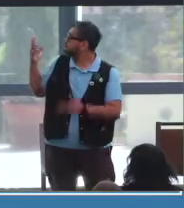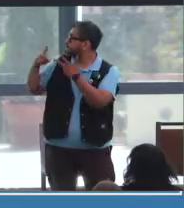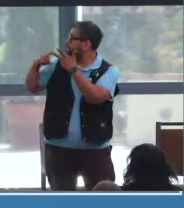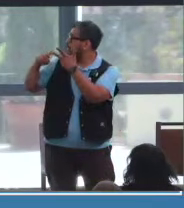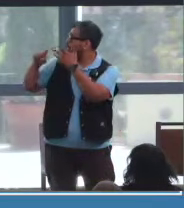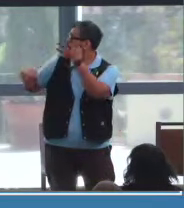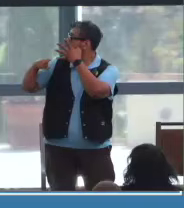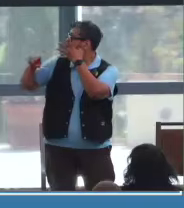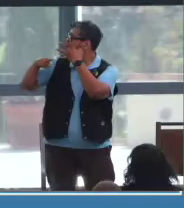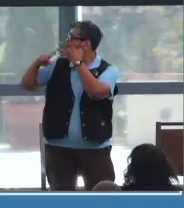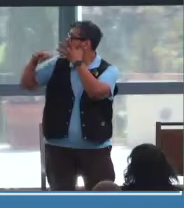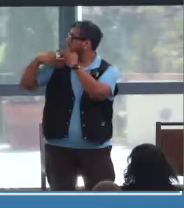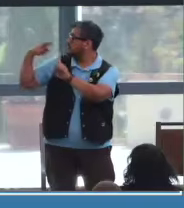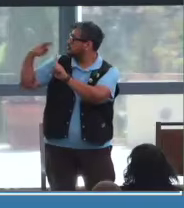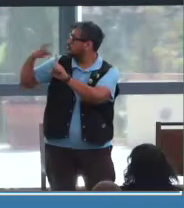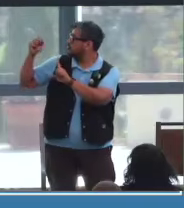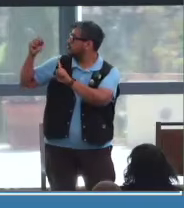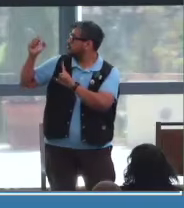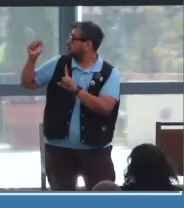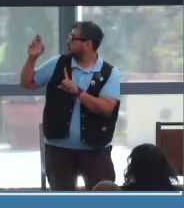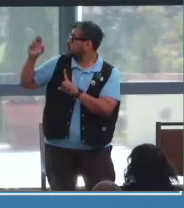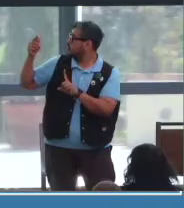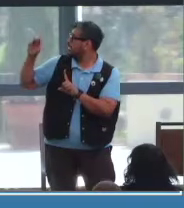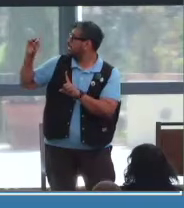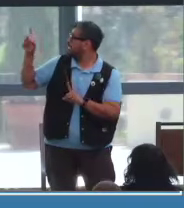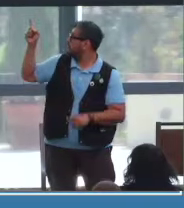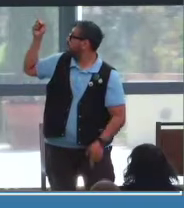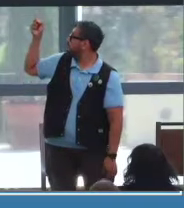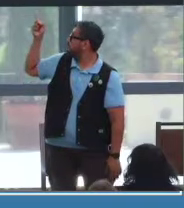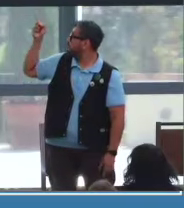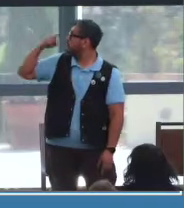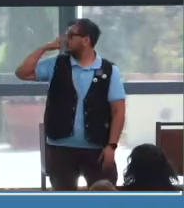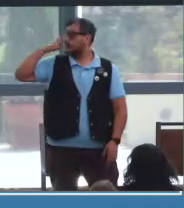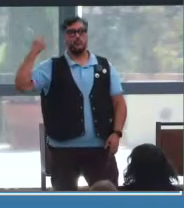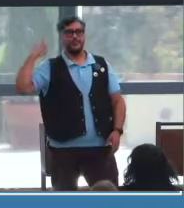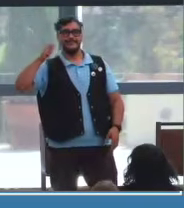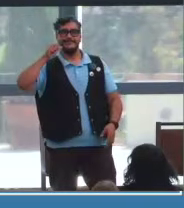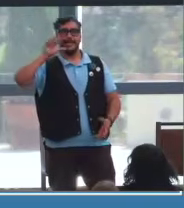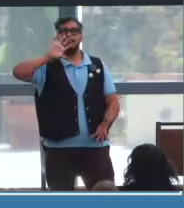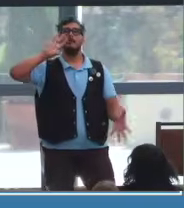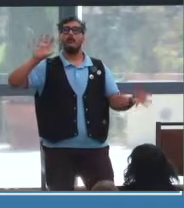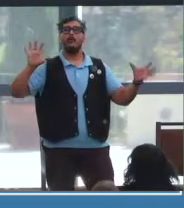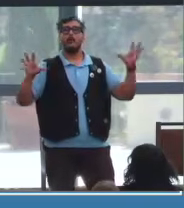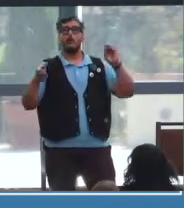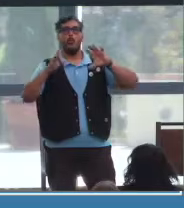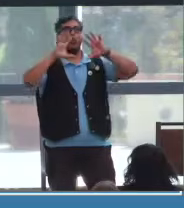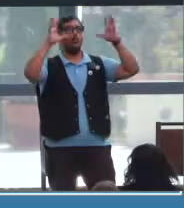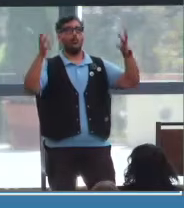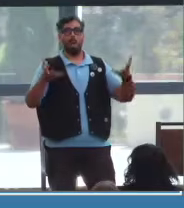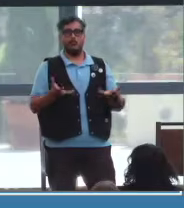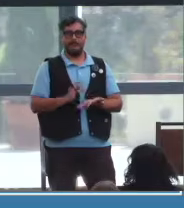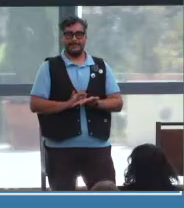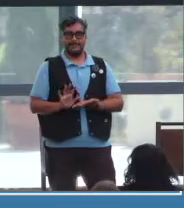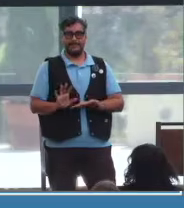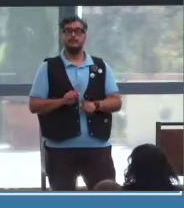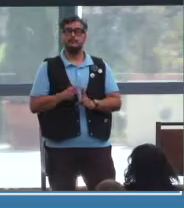on the bottom, we have targeted biologics. So those aren't the global immunosuppressing